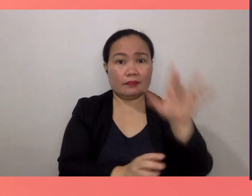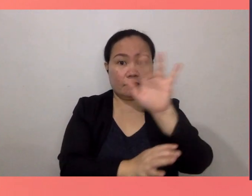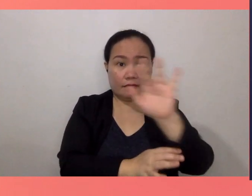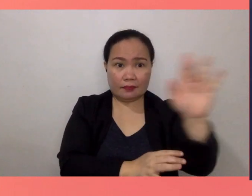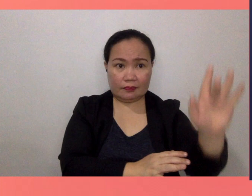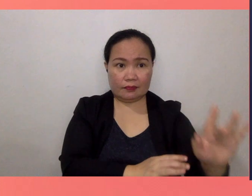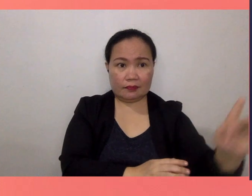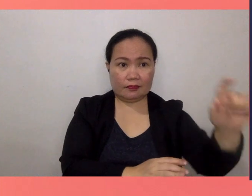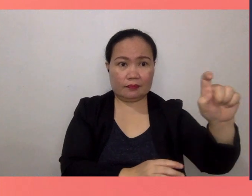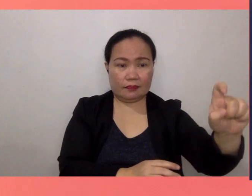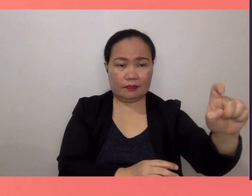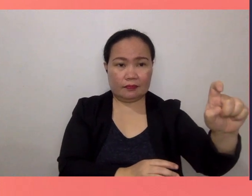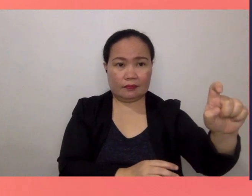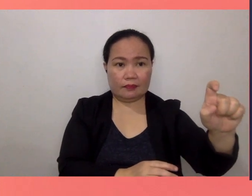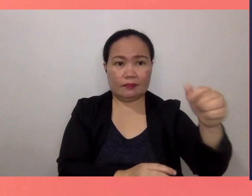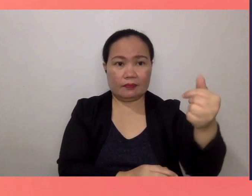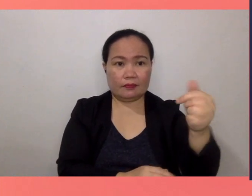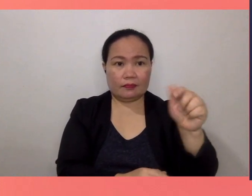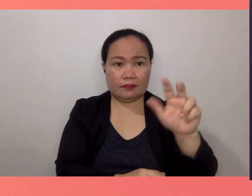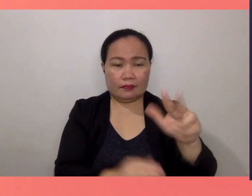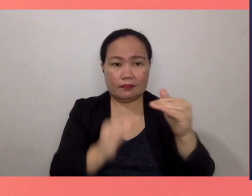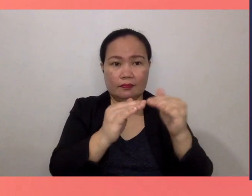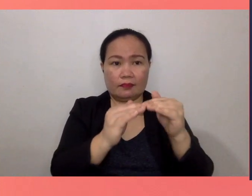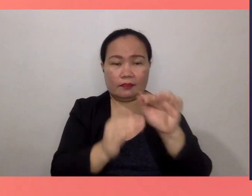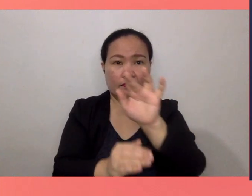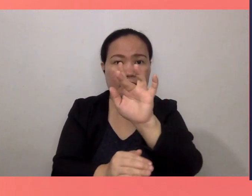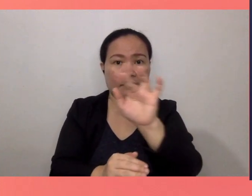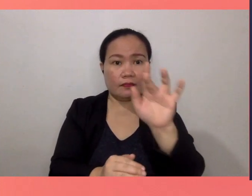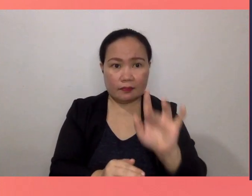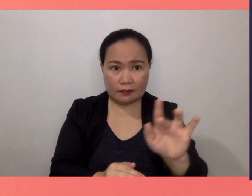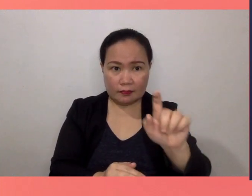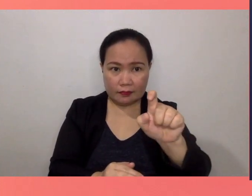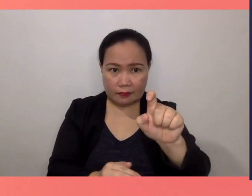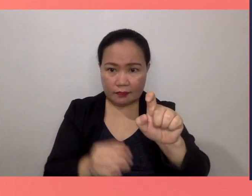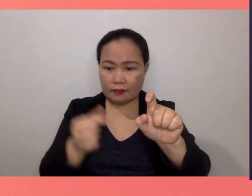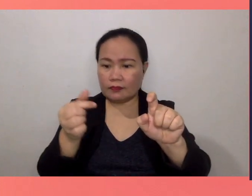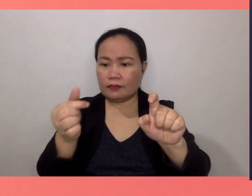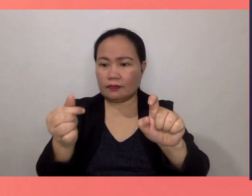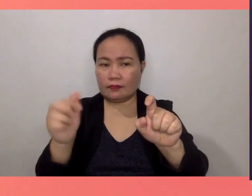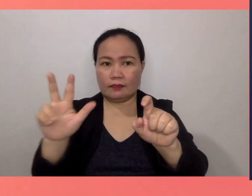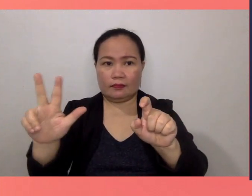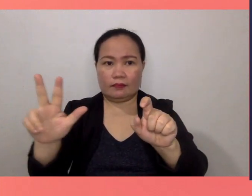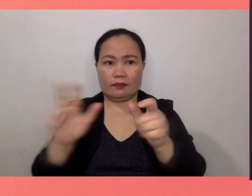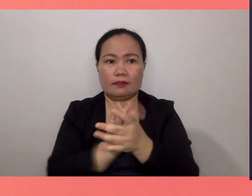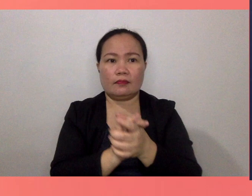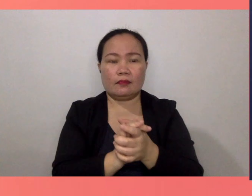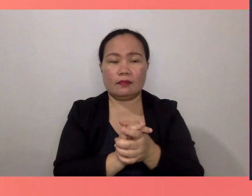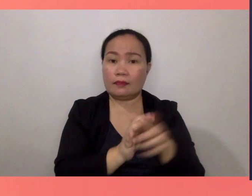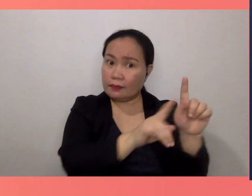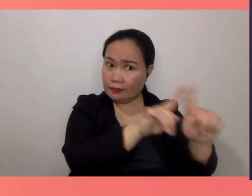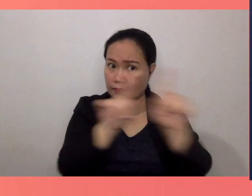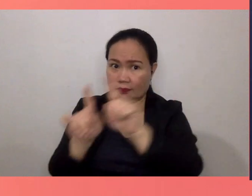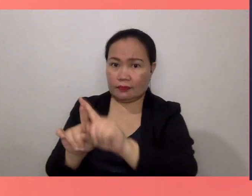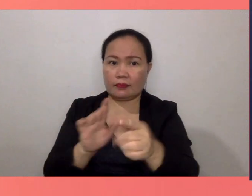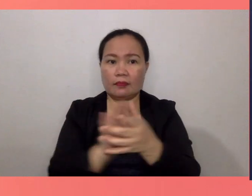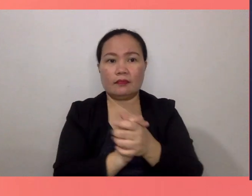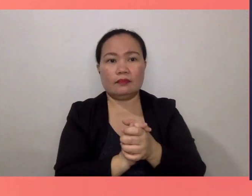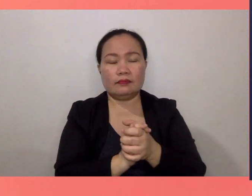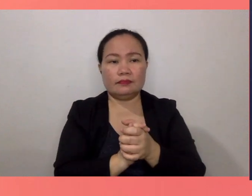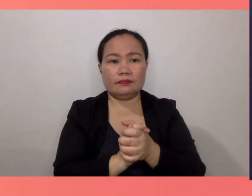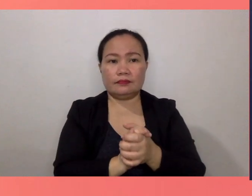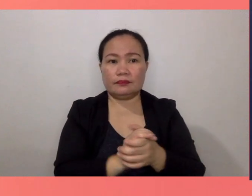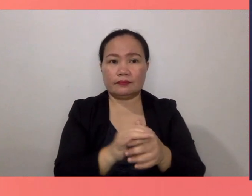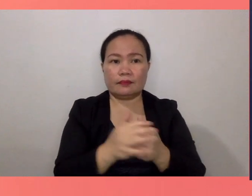Square root of x plus 3 is equal to square root of x plus 3. Okay, so, after nito,